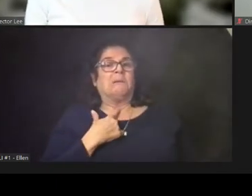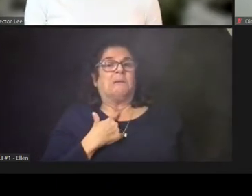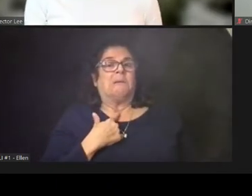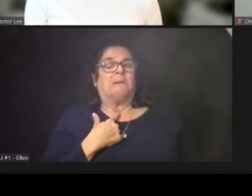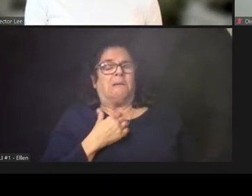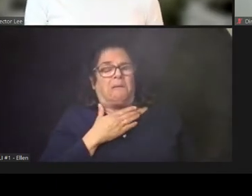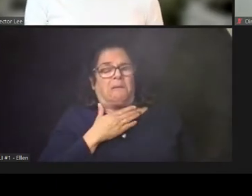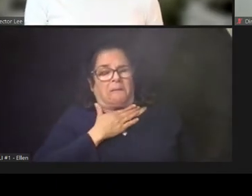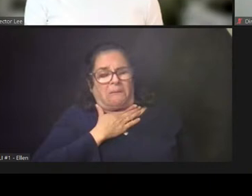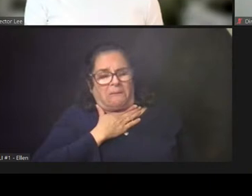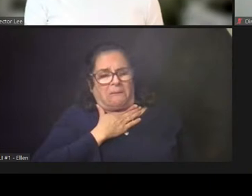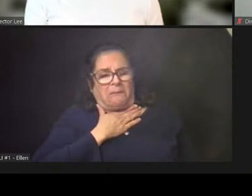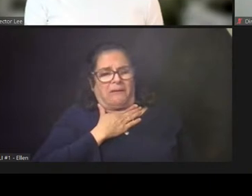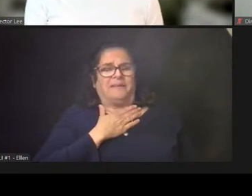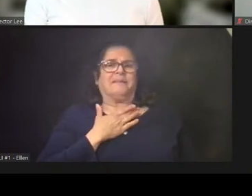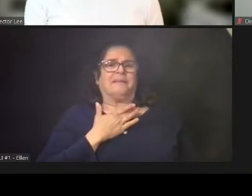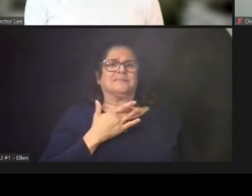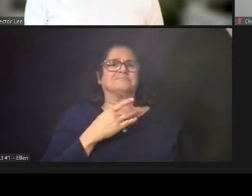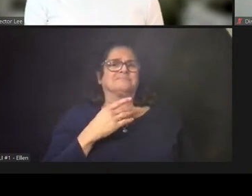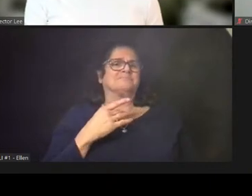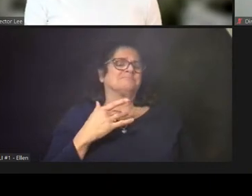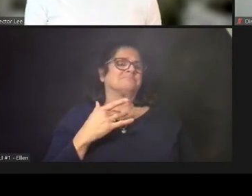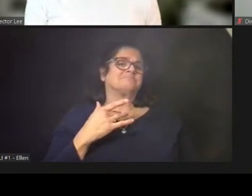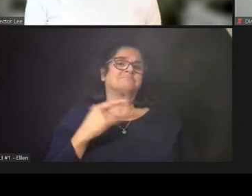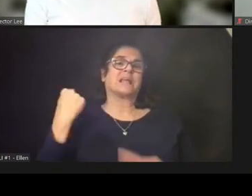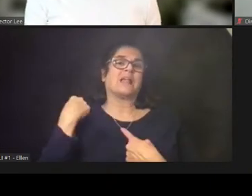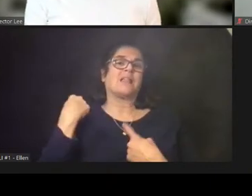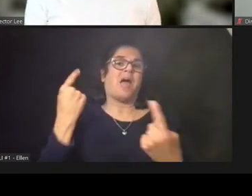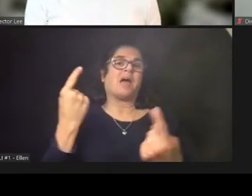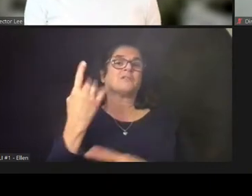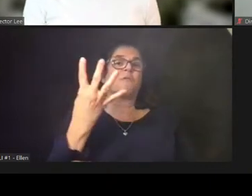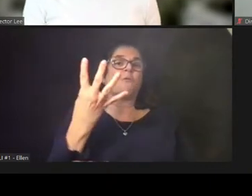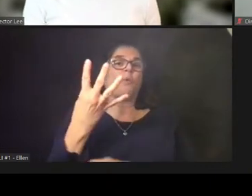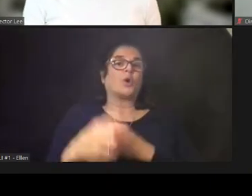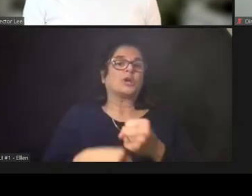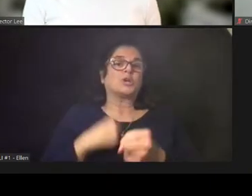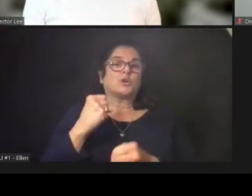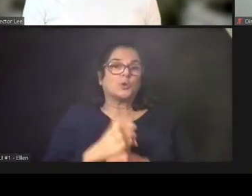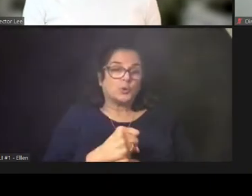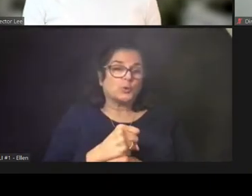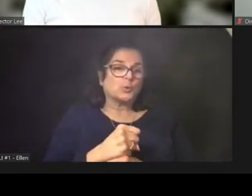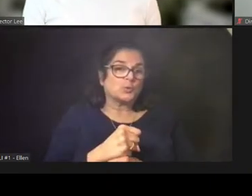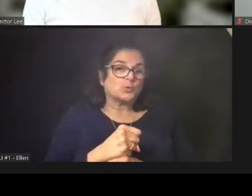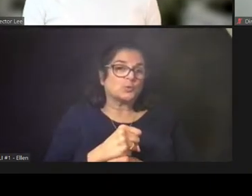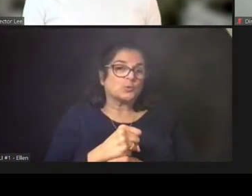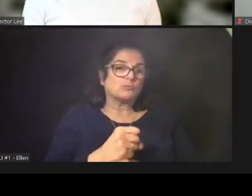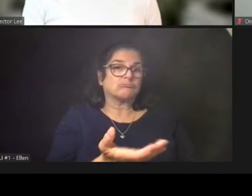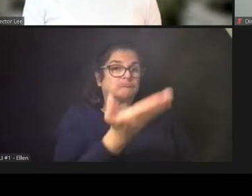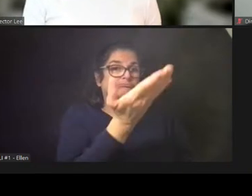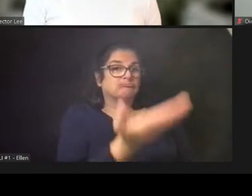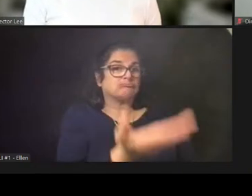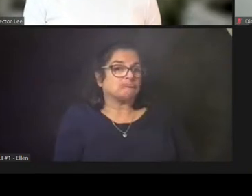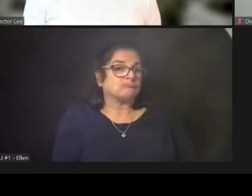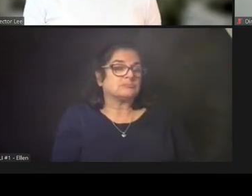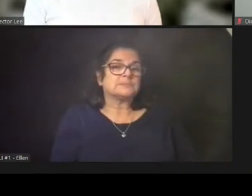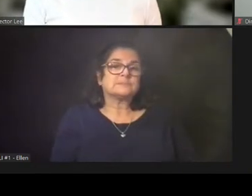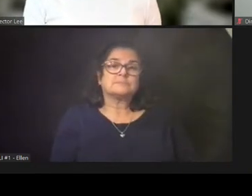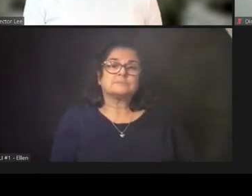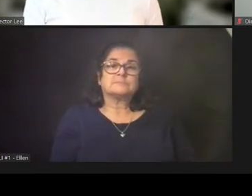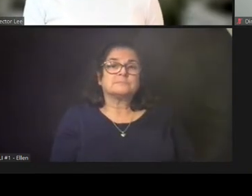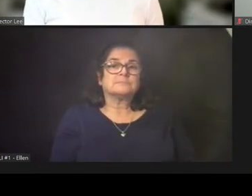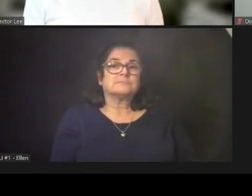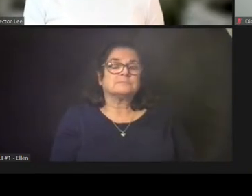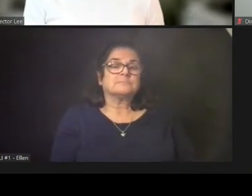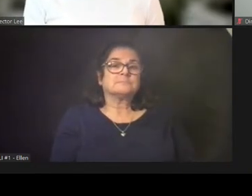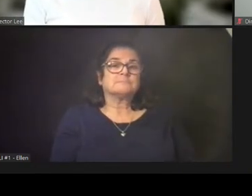because in these past 4 years, you have indeed been the person, and this is no slight